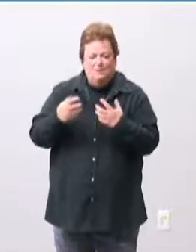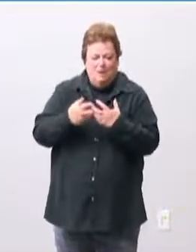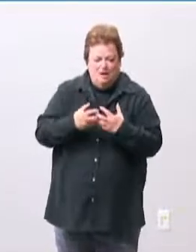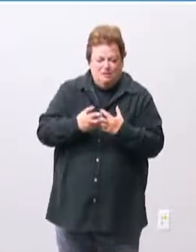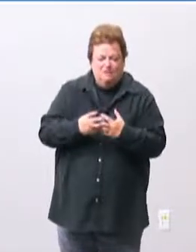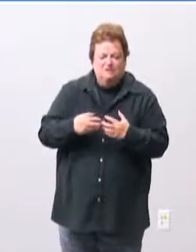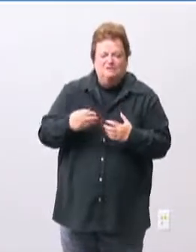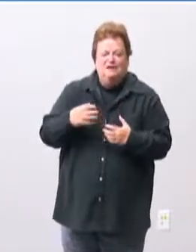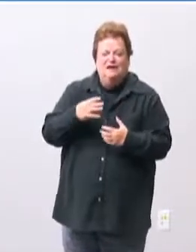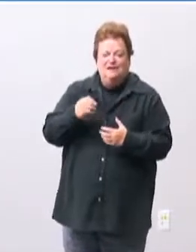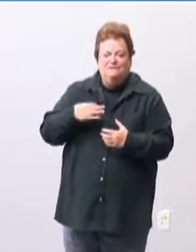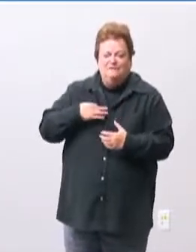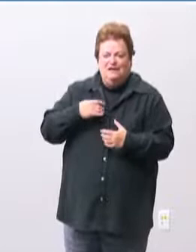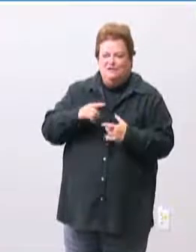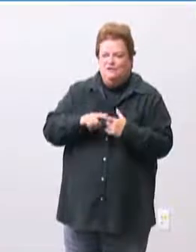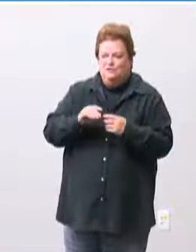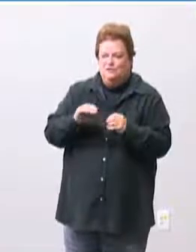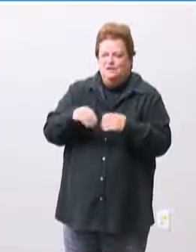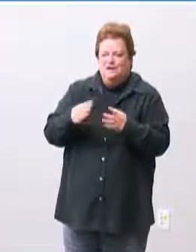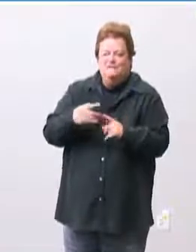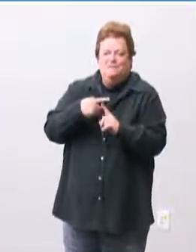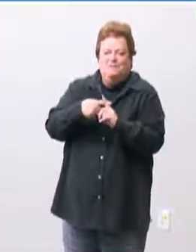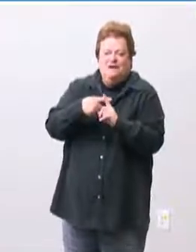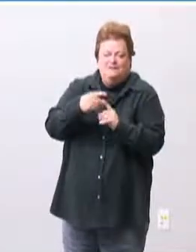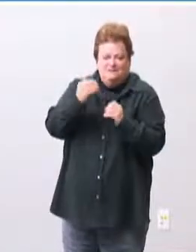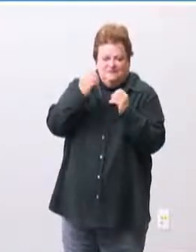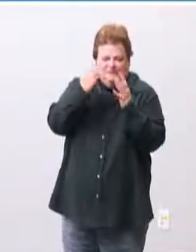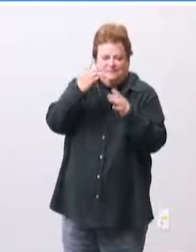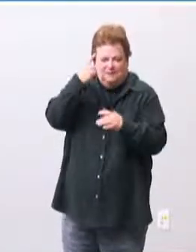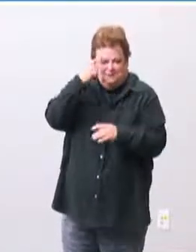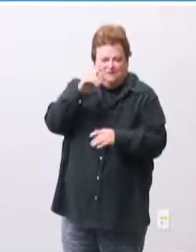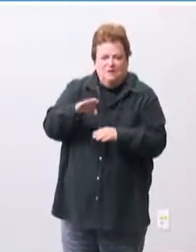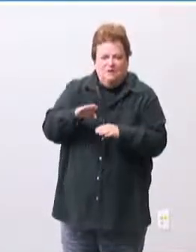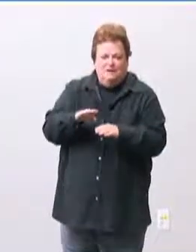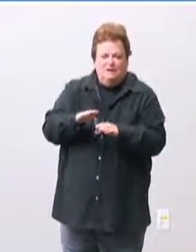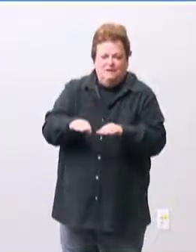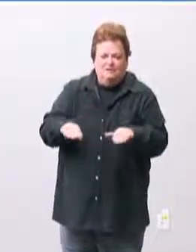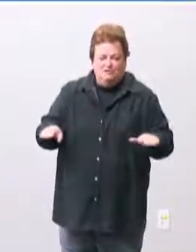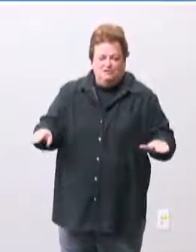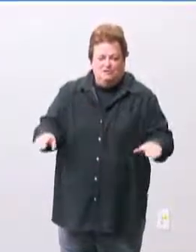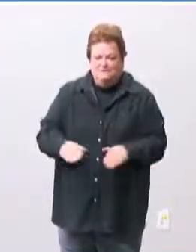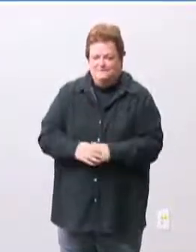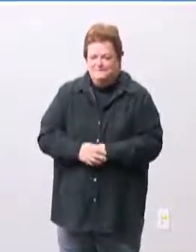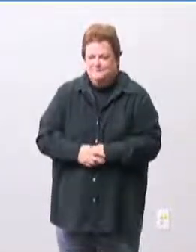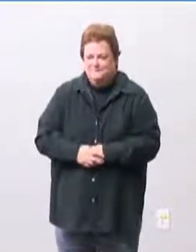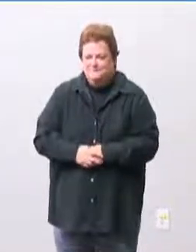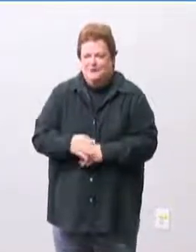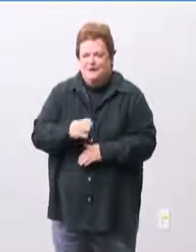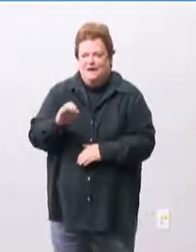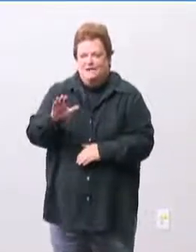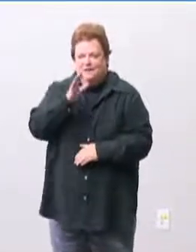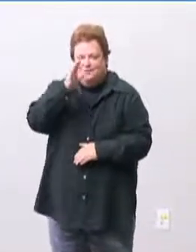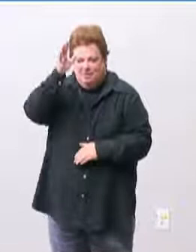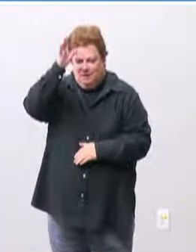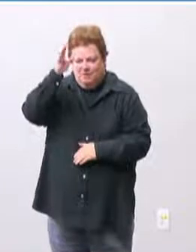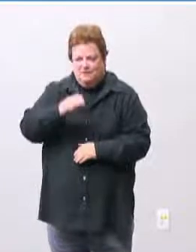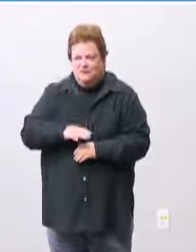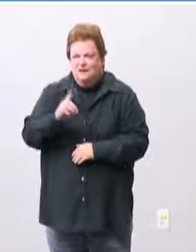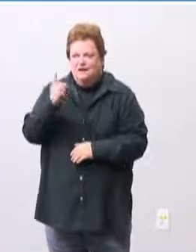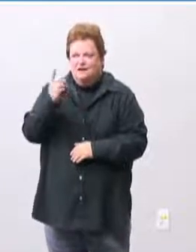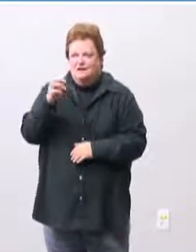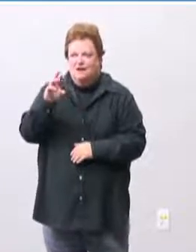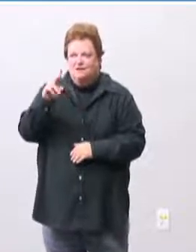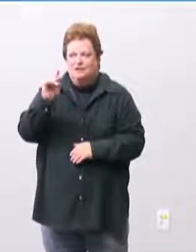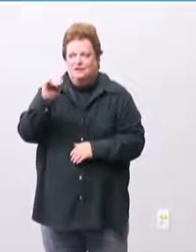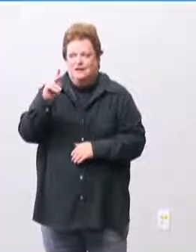went the extra mile to provide a positive experience for these children and their parents. Dr. Kimberly